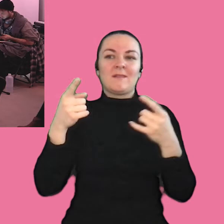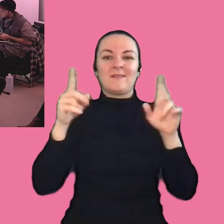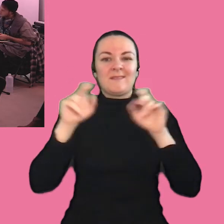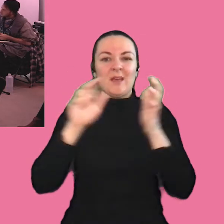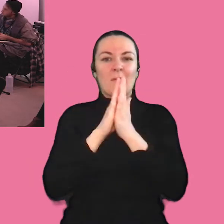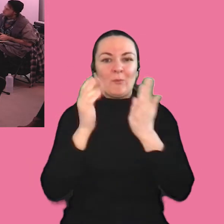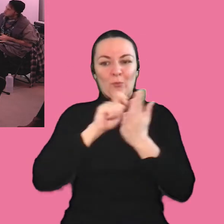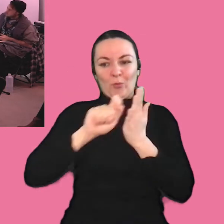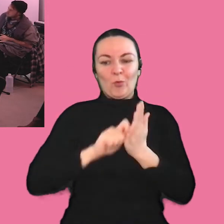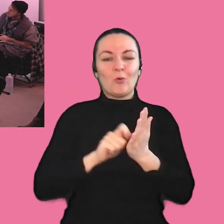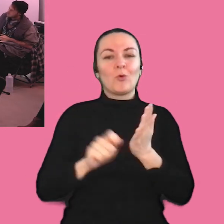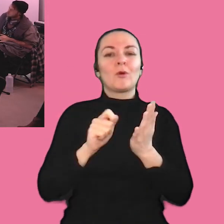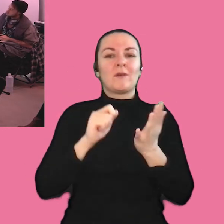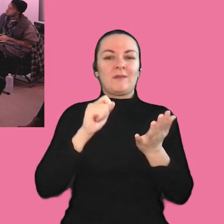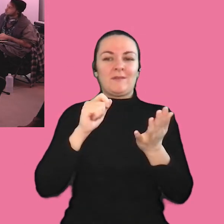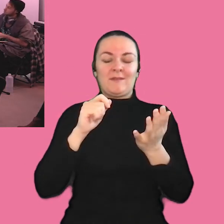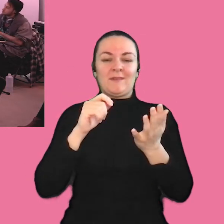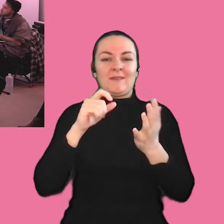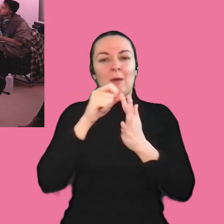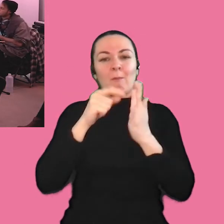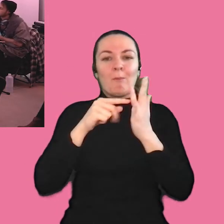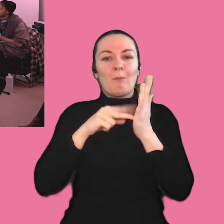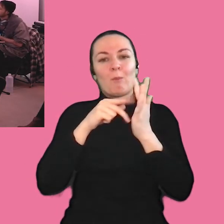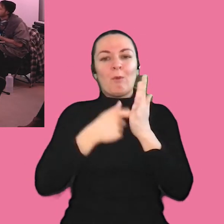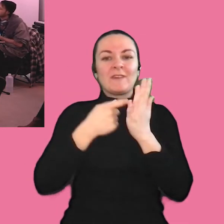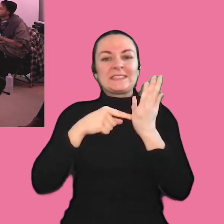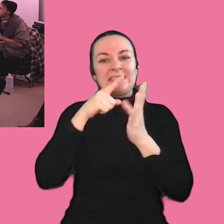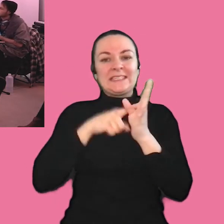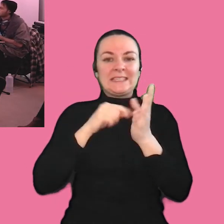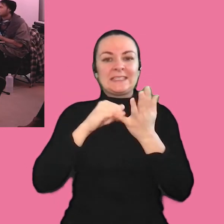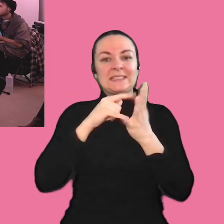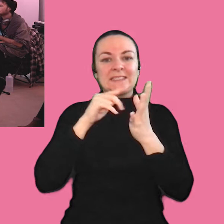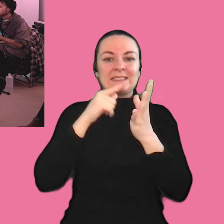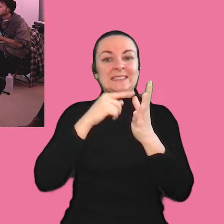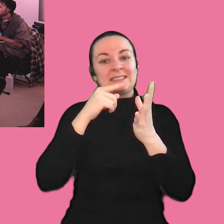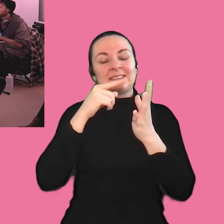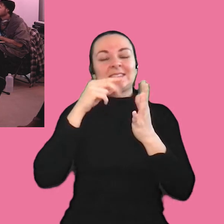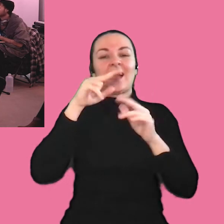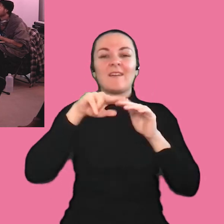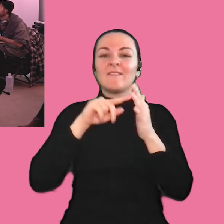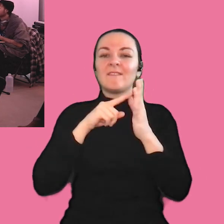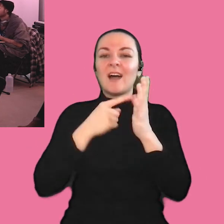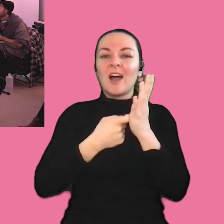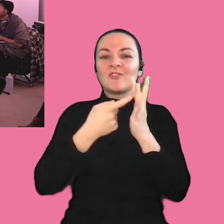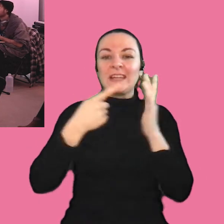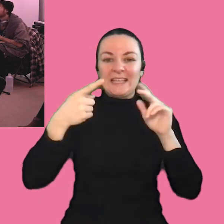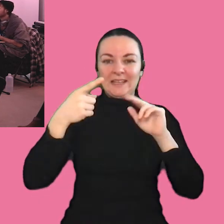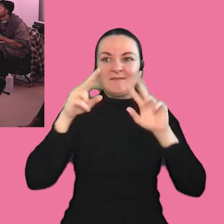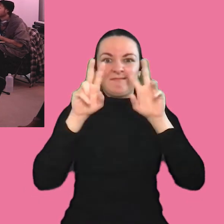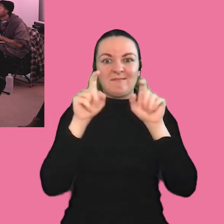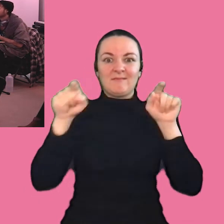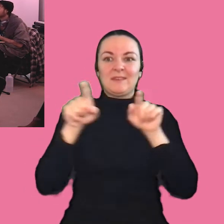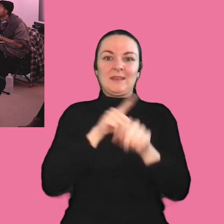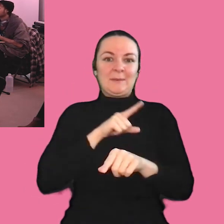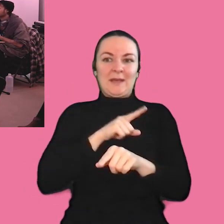end of it. And one of my harshest critics at the time was Darren McGarvey, Loki, the Scottish